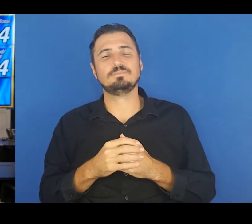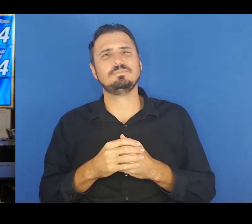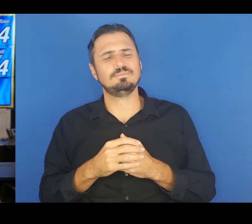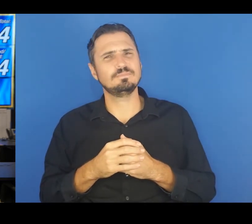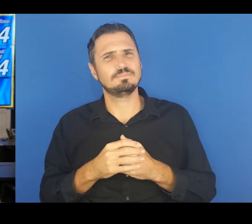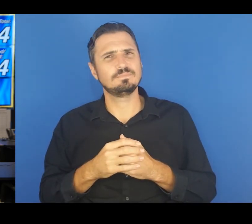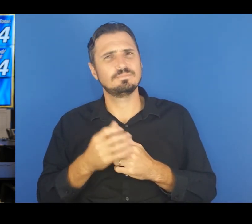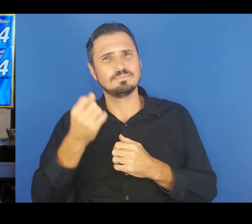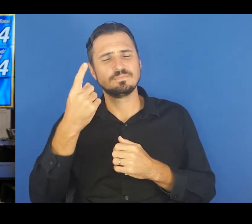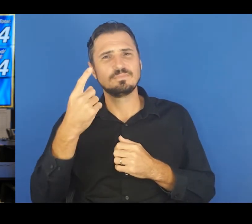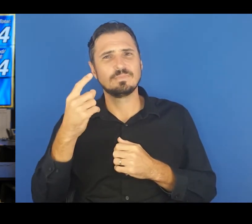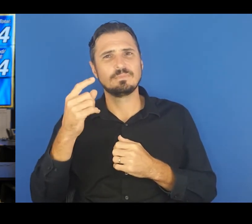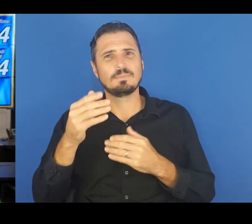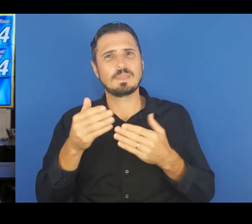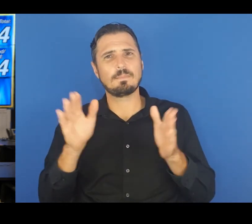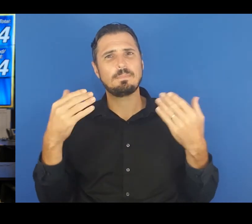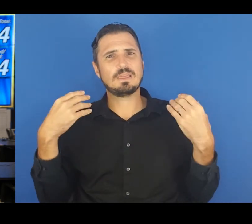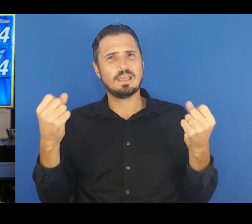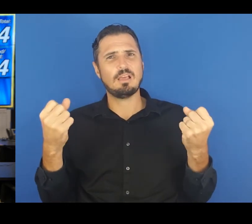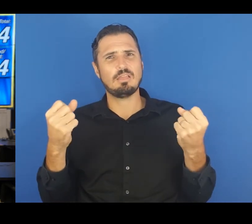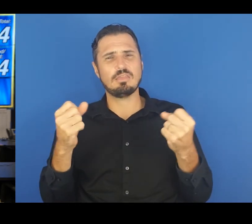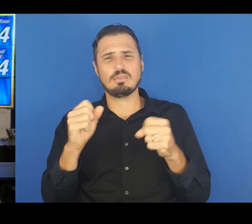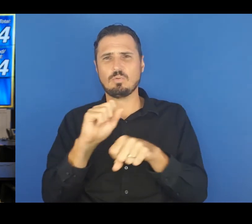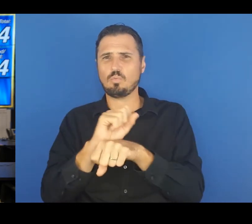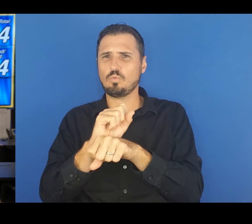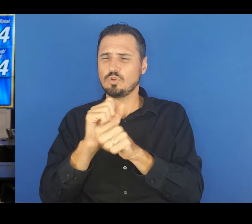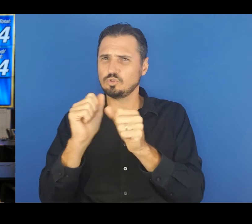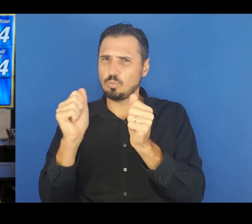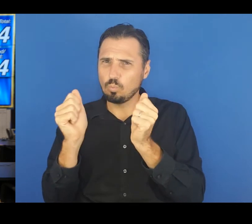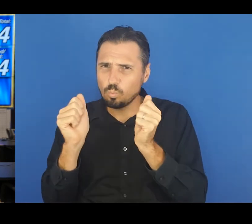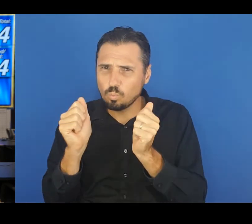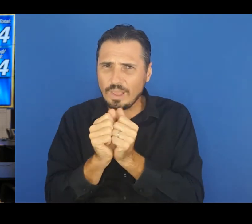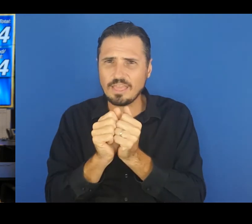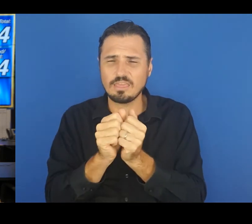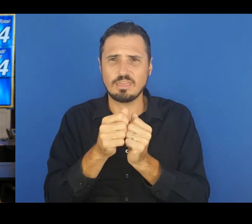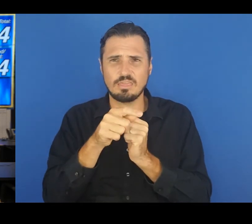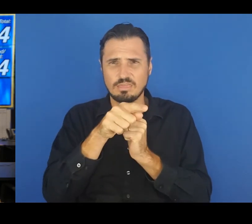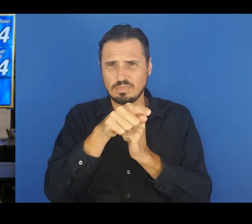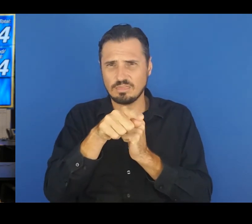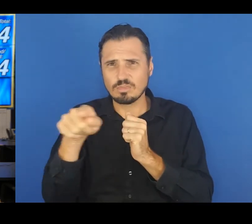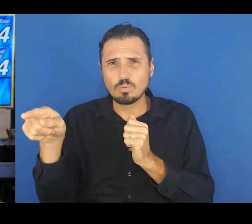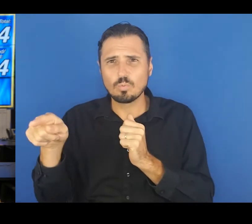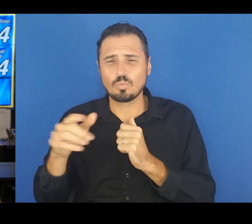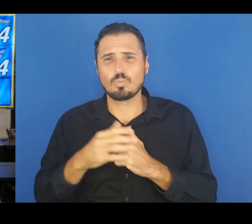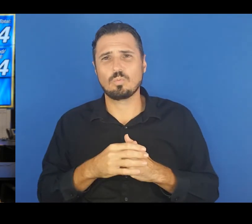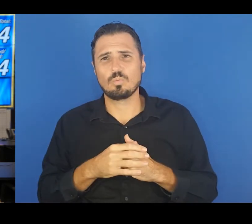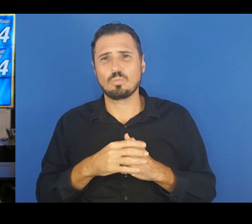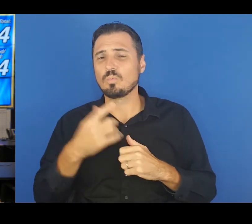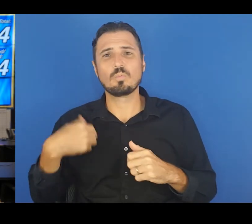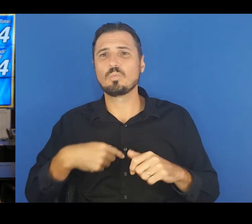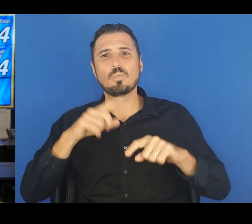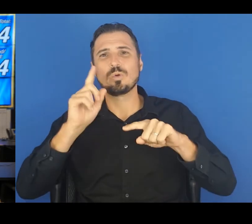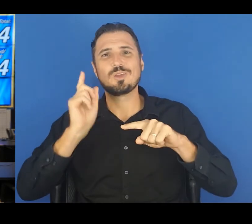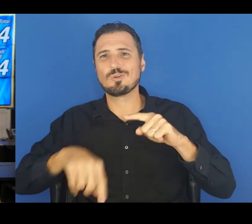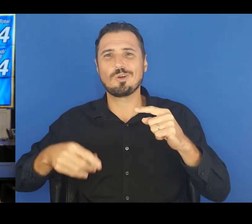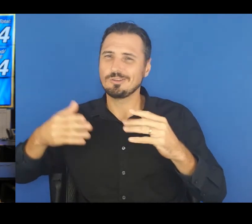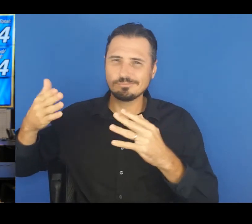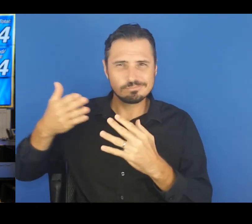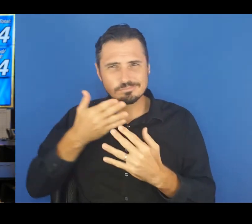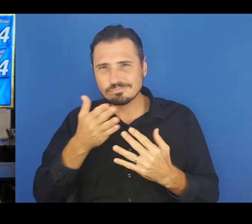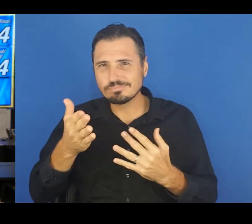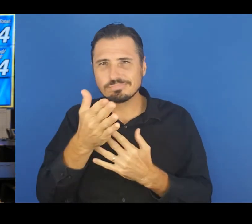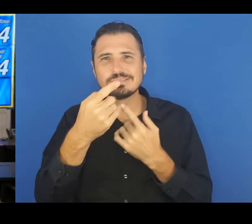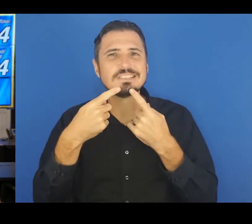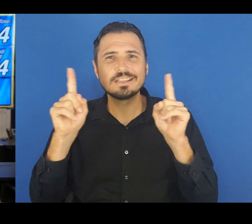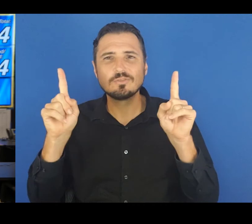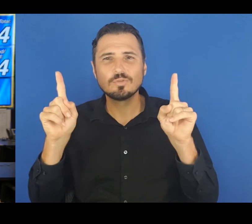Most of all, public health works with and for the people of our community. Kauai could not have navigated this last year as successfully as